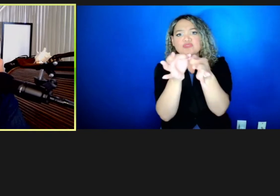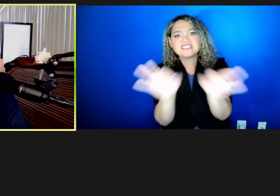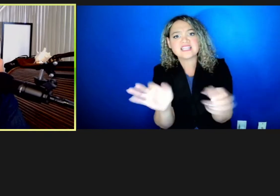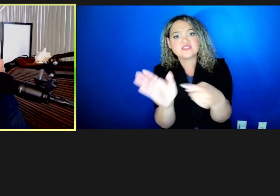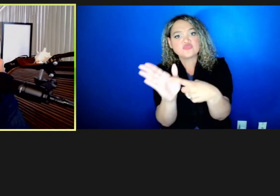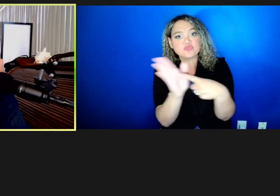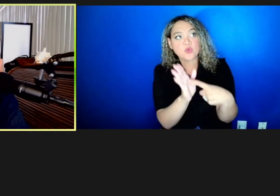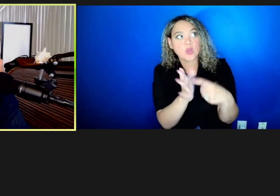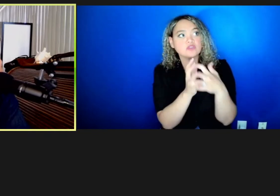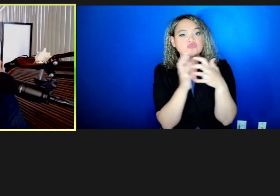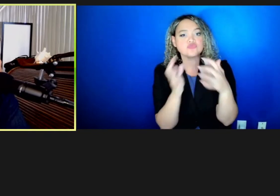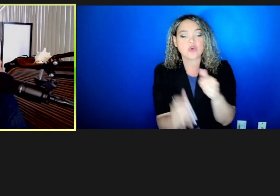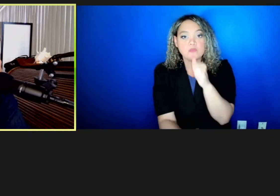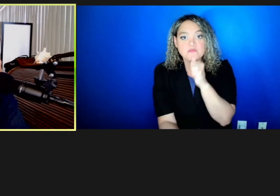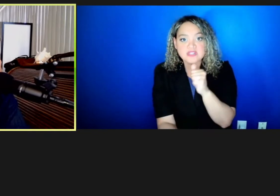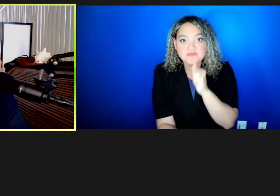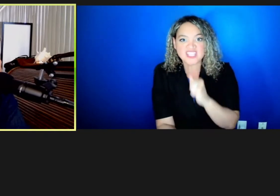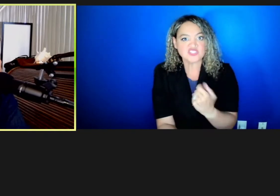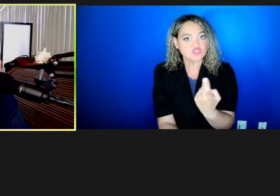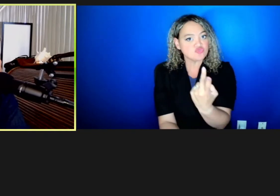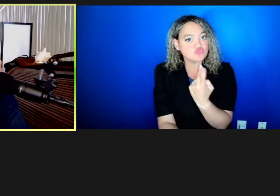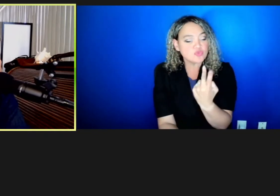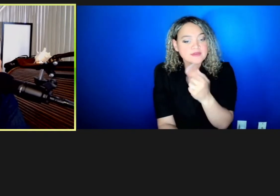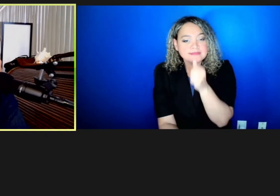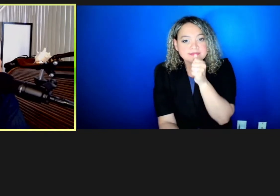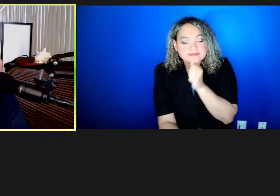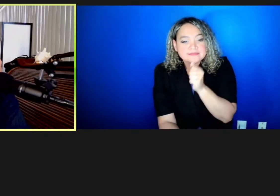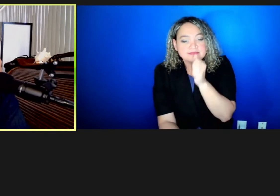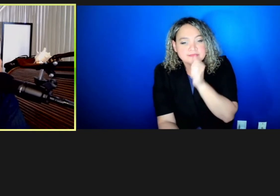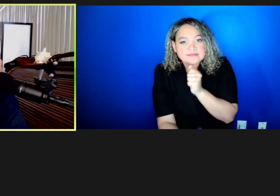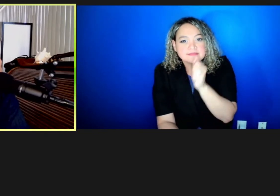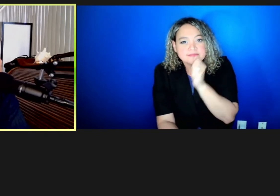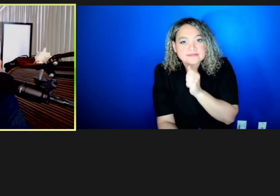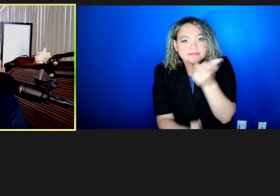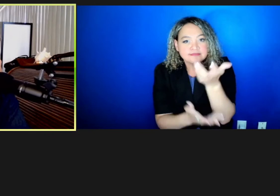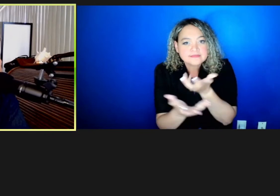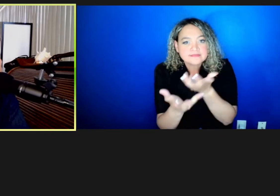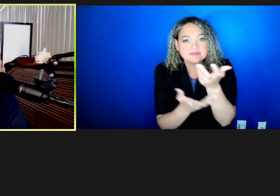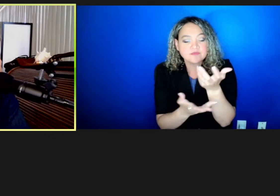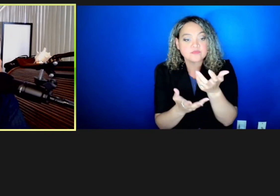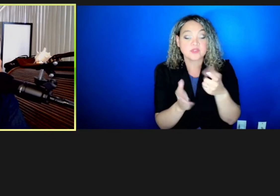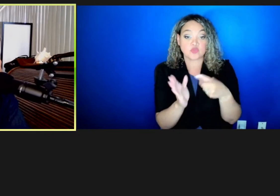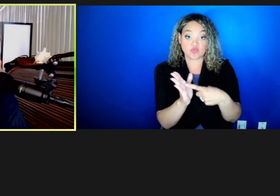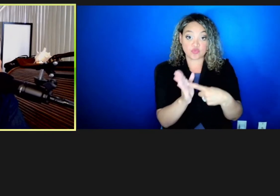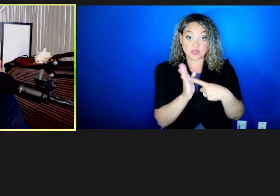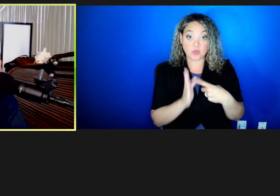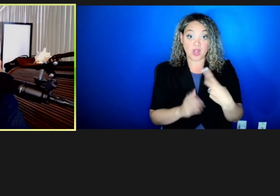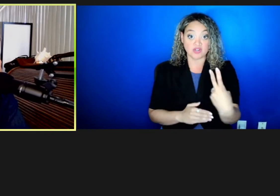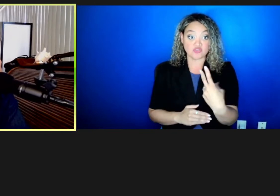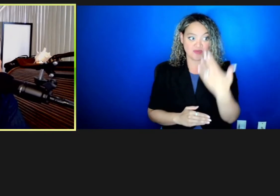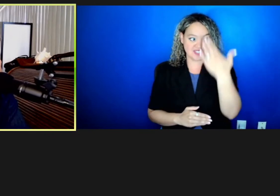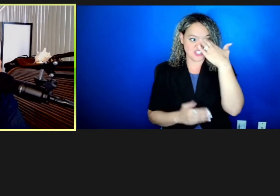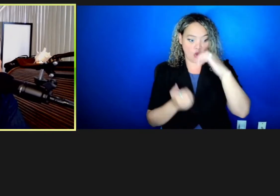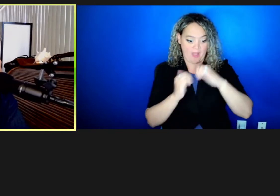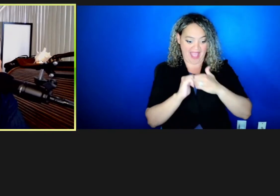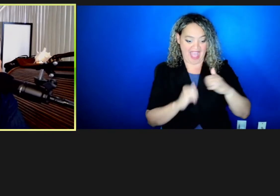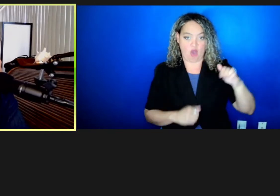great patience from Jean and me, and of course it also required that we both know how to